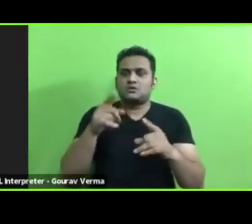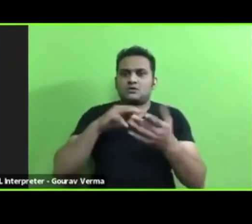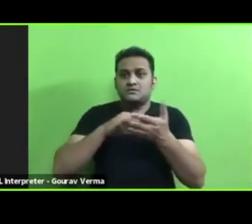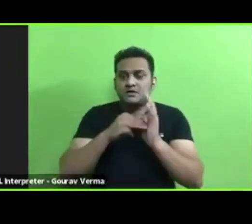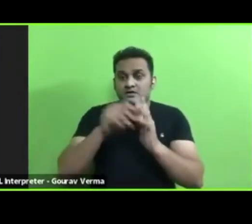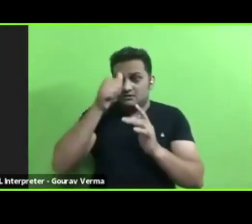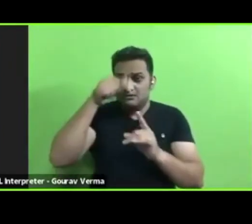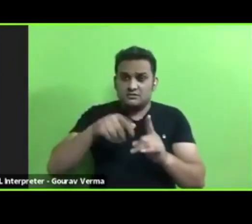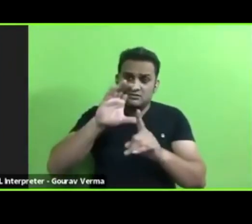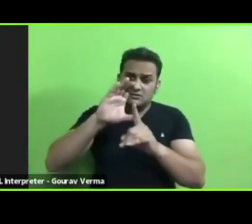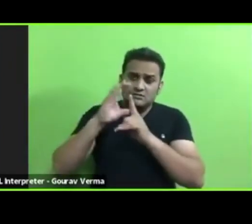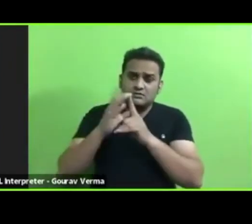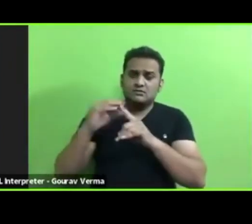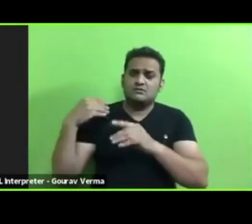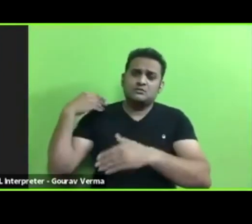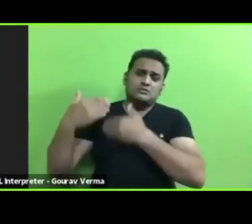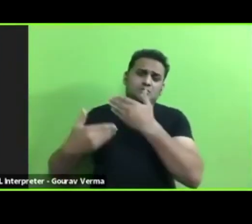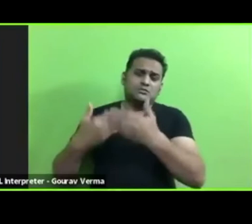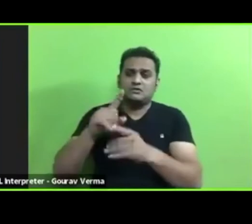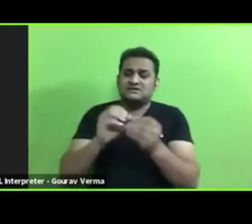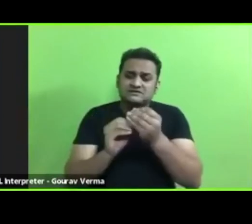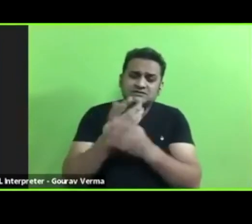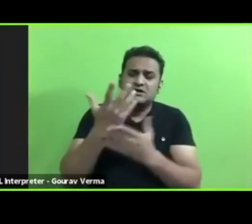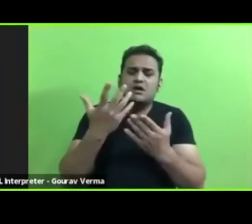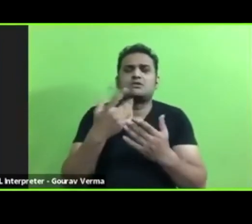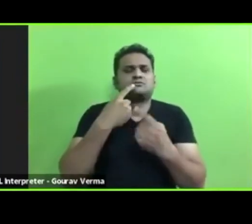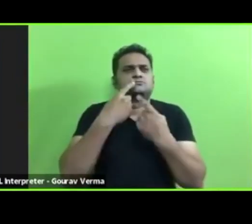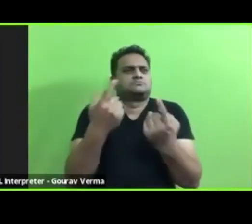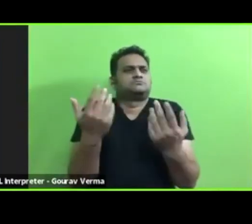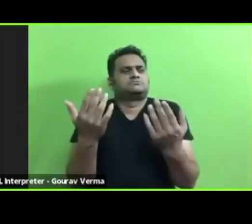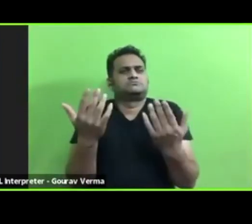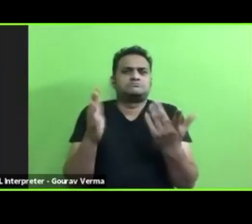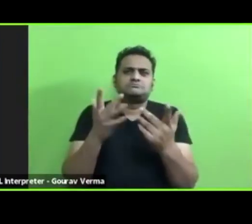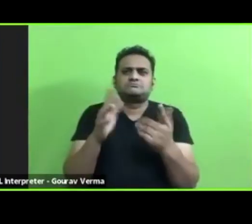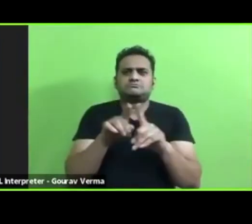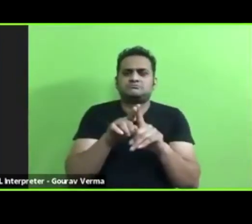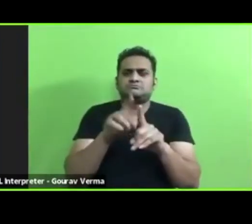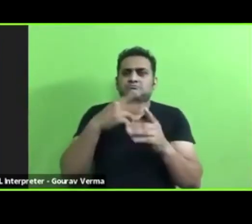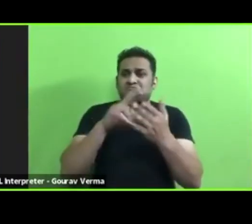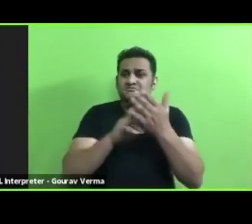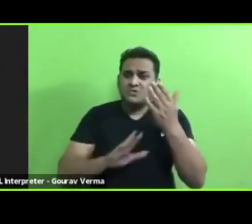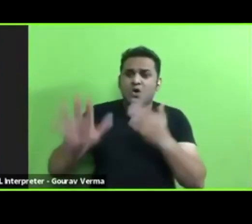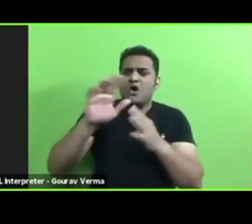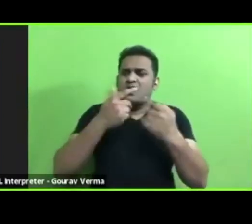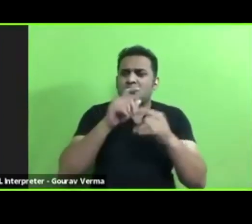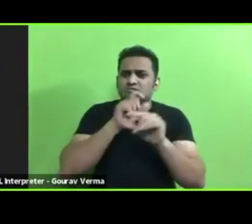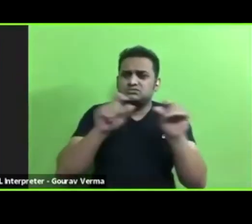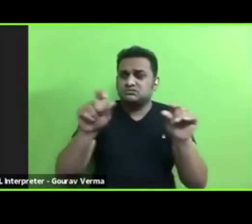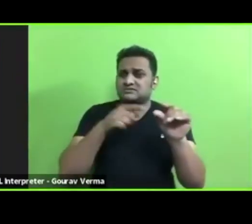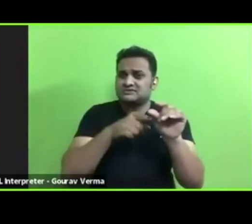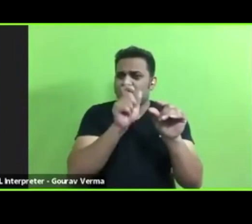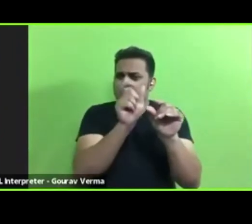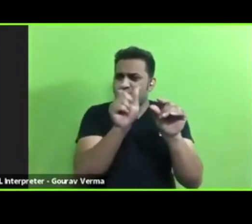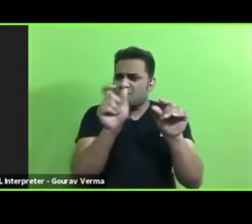culture. I'd like to begin by fundamentally saying that very notion is problematic. And behind those notions